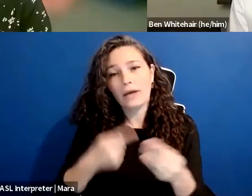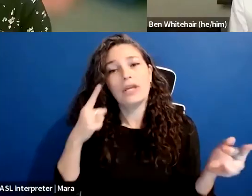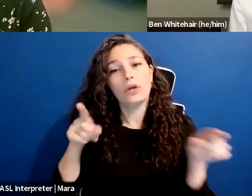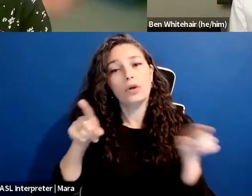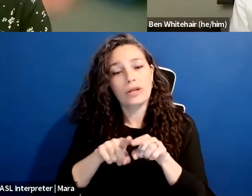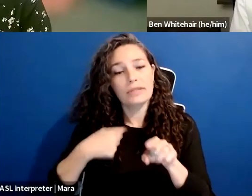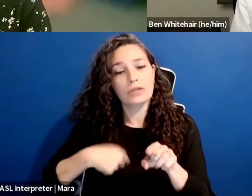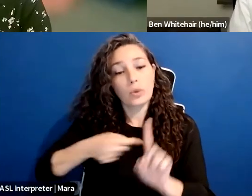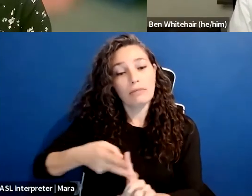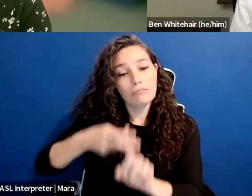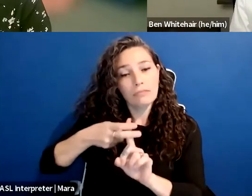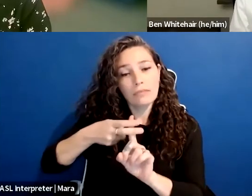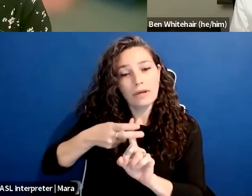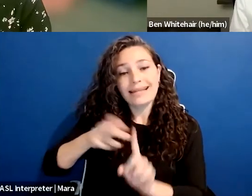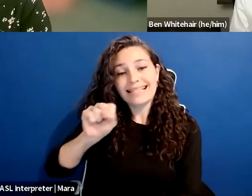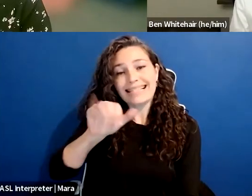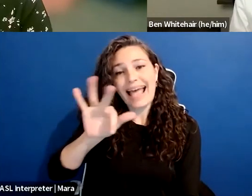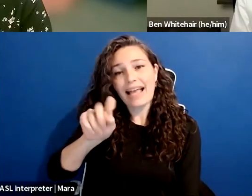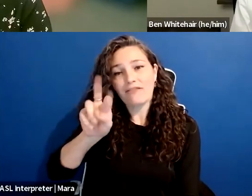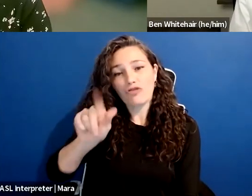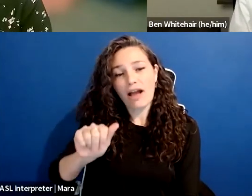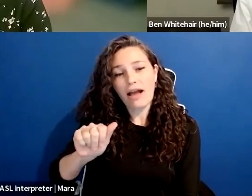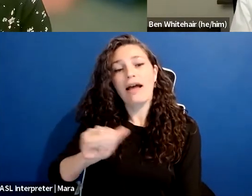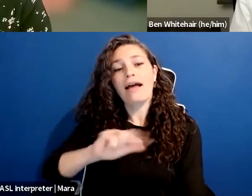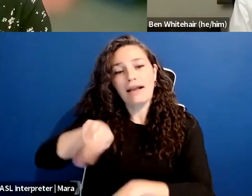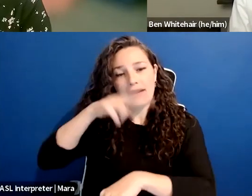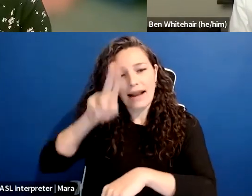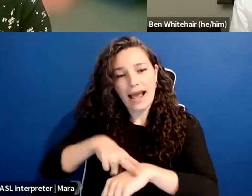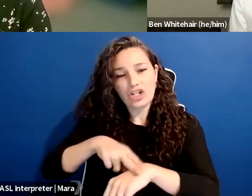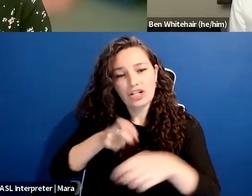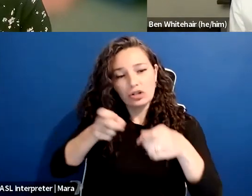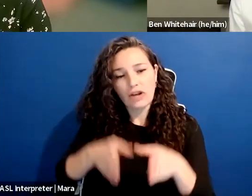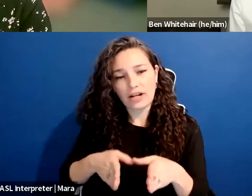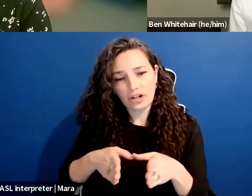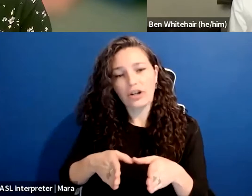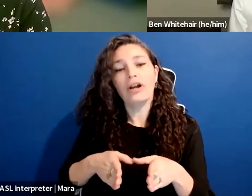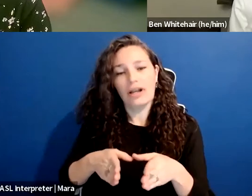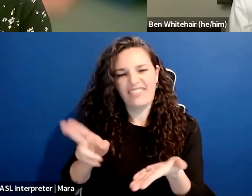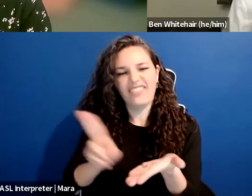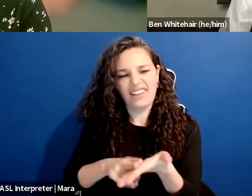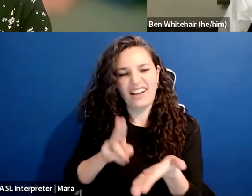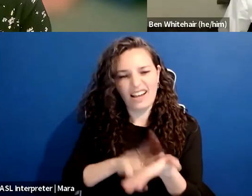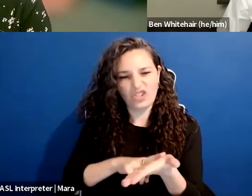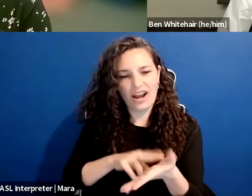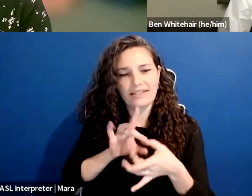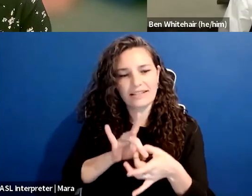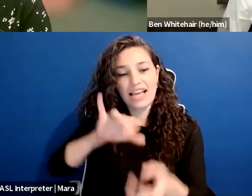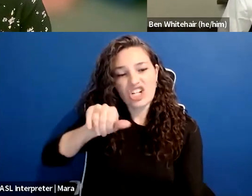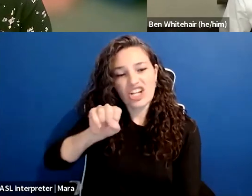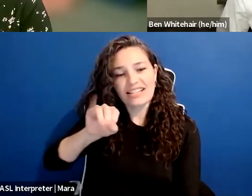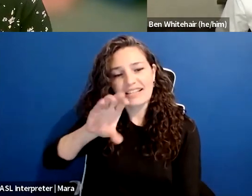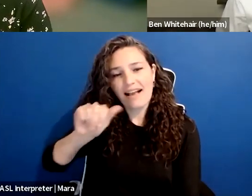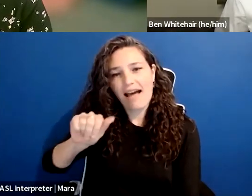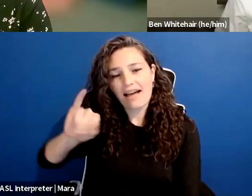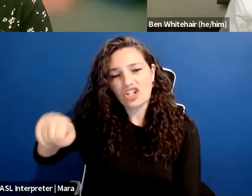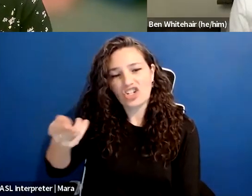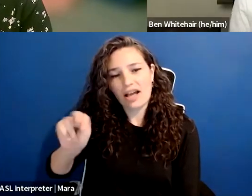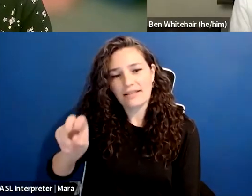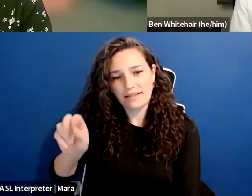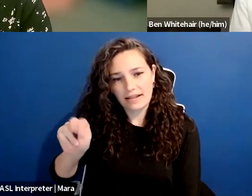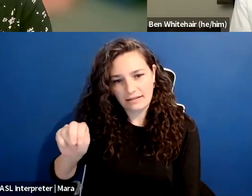enlisted SAG-AFTRA National Director Entertainment Contracts, Jessica Johnson. Jessica began working in the